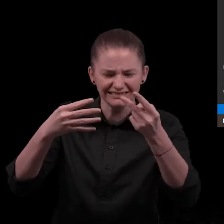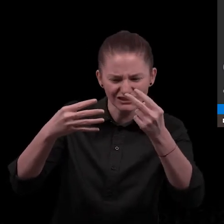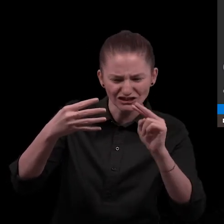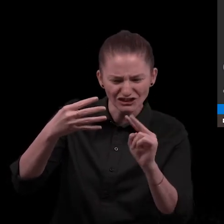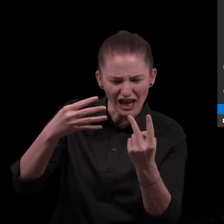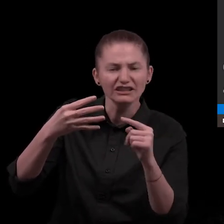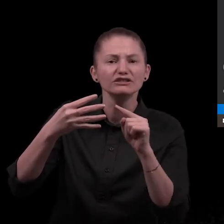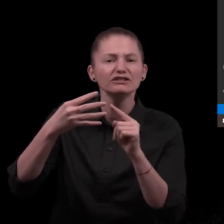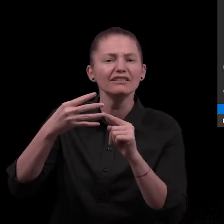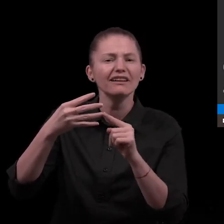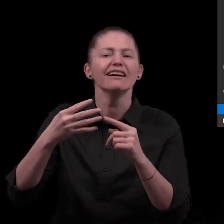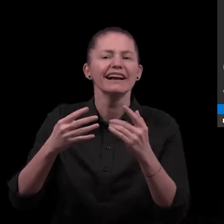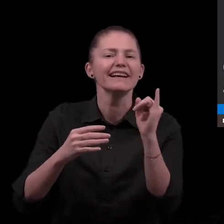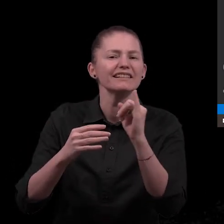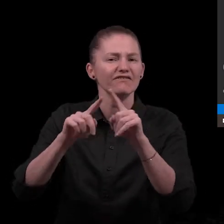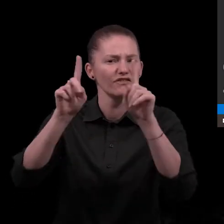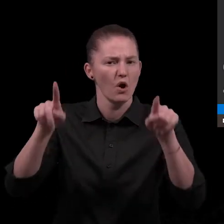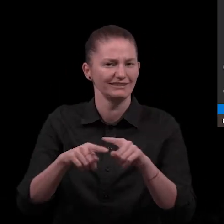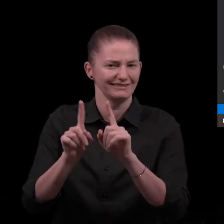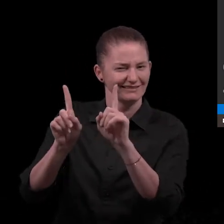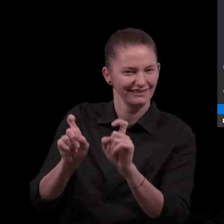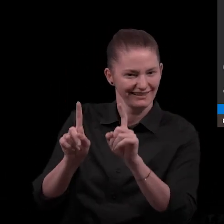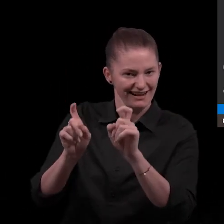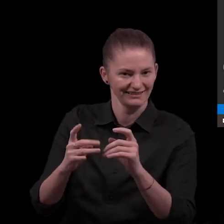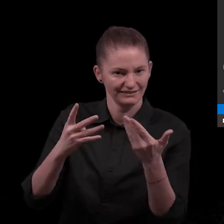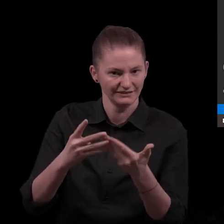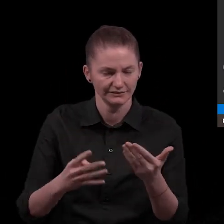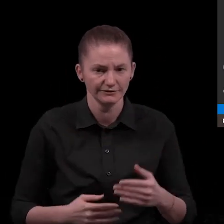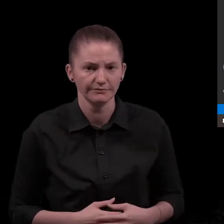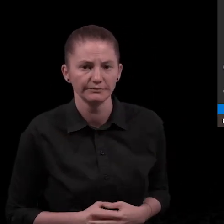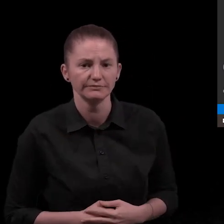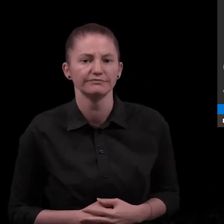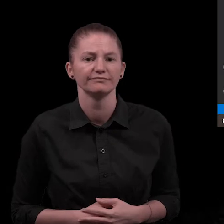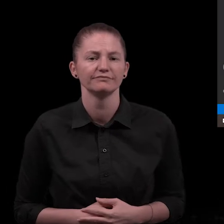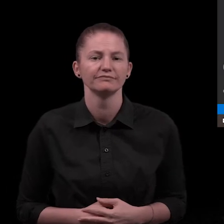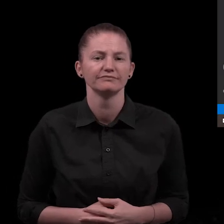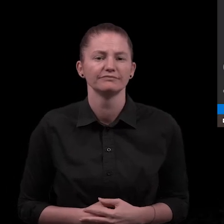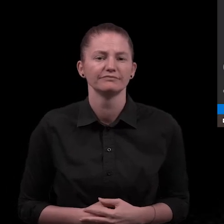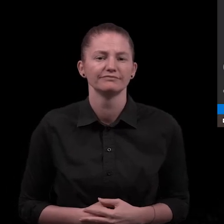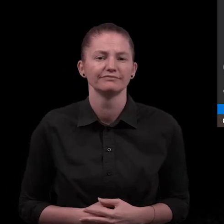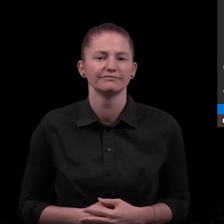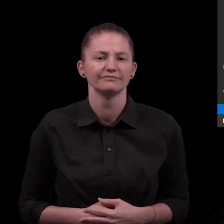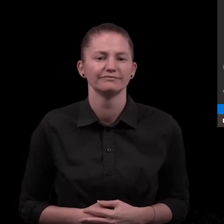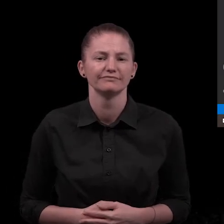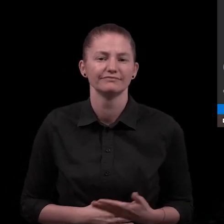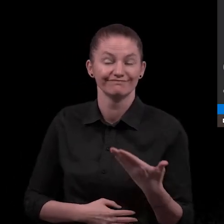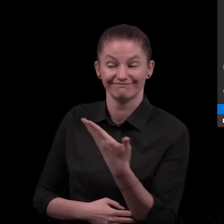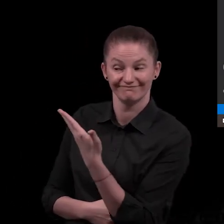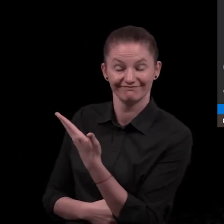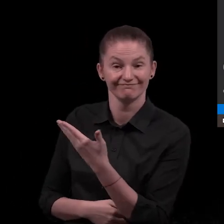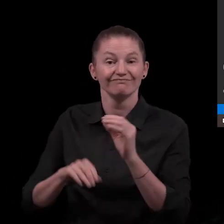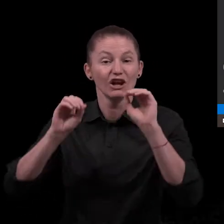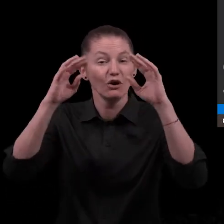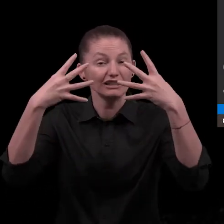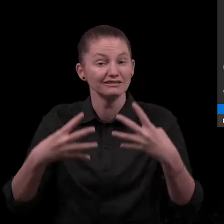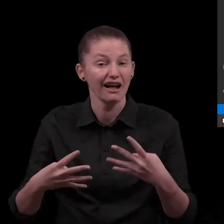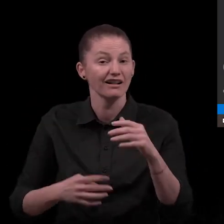Once that's sent, to actually get the full results, you call the results API with the output of the analyzed